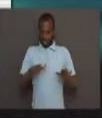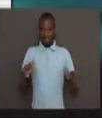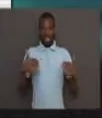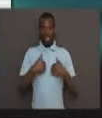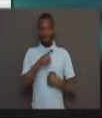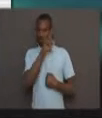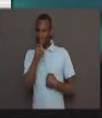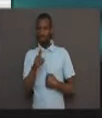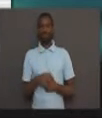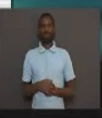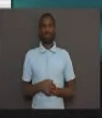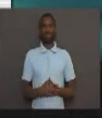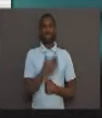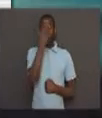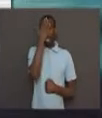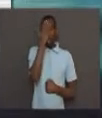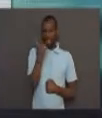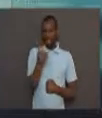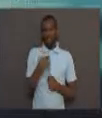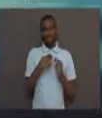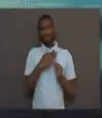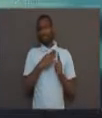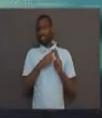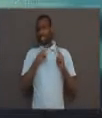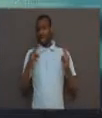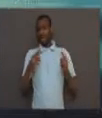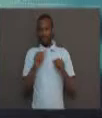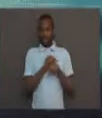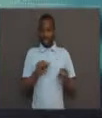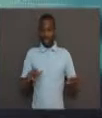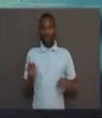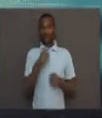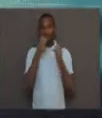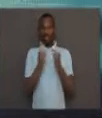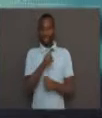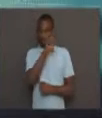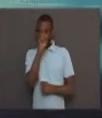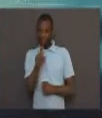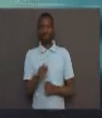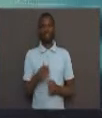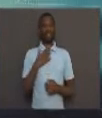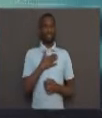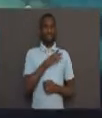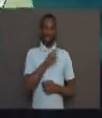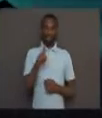Why is it the most stable? Please write down your answers.